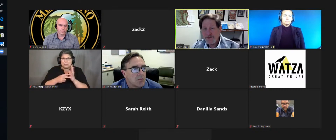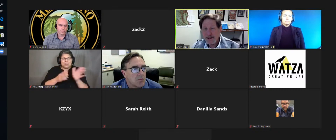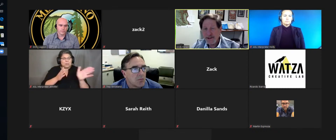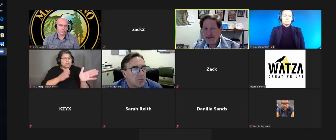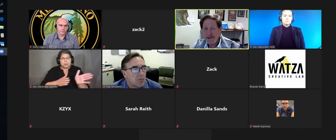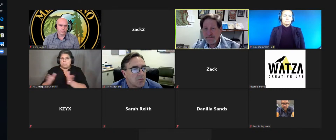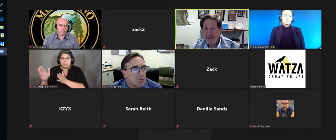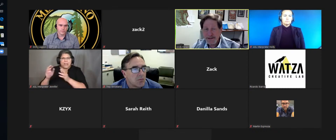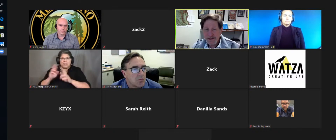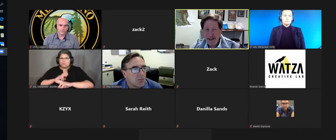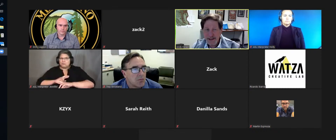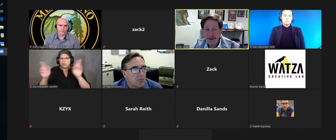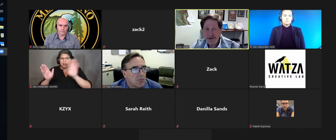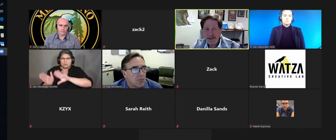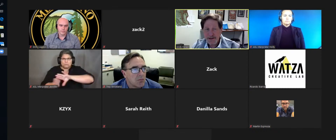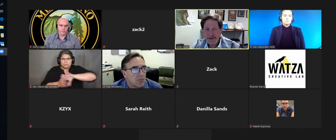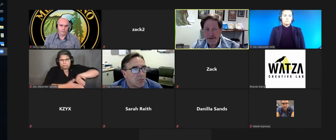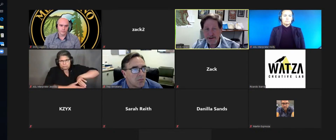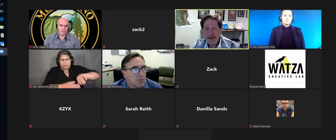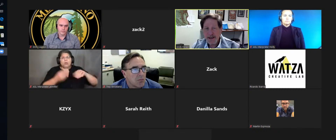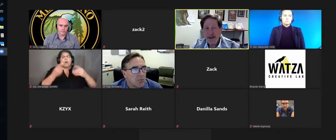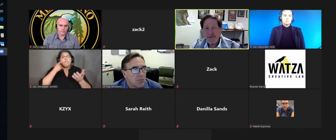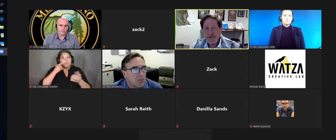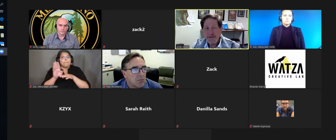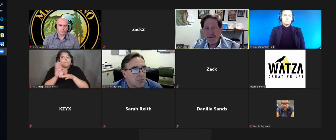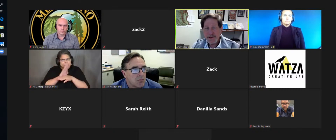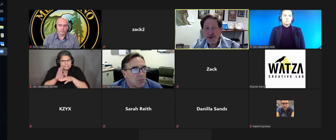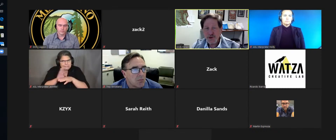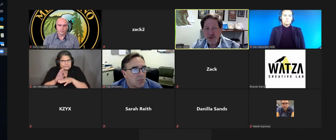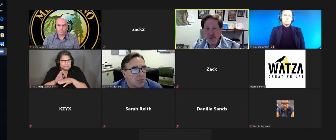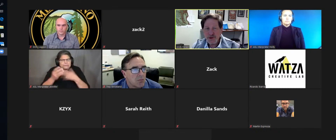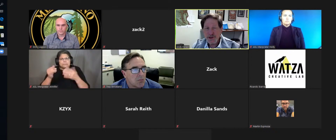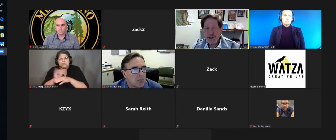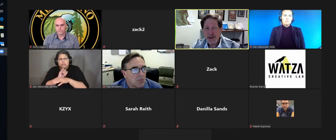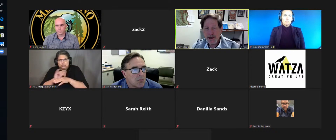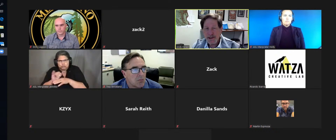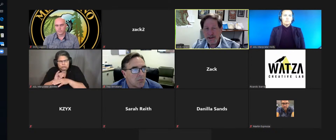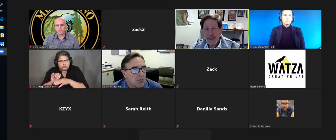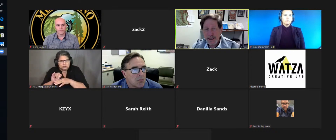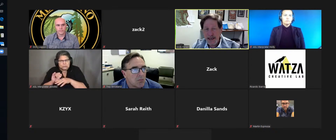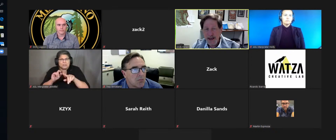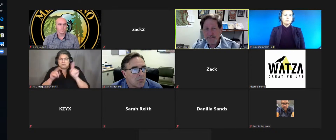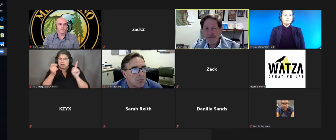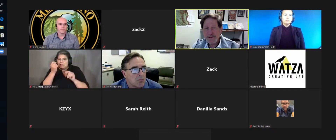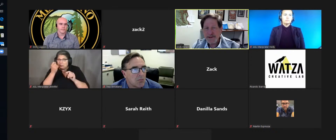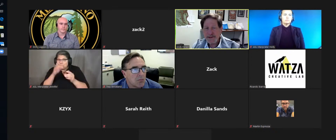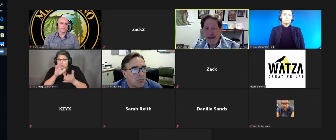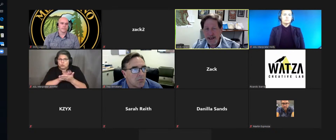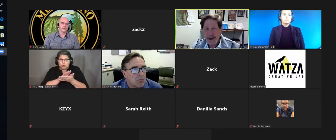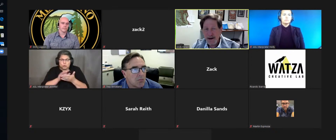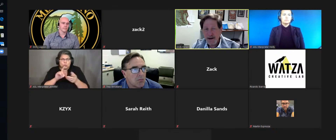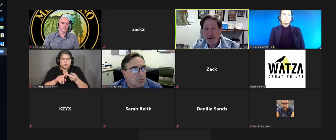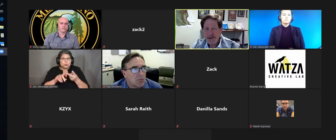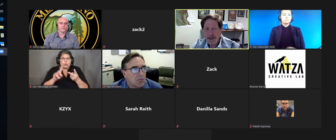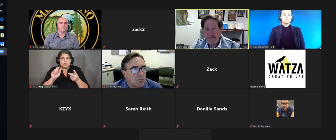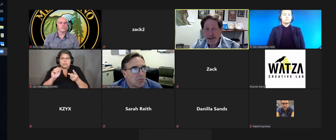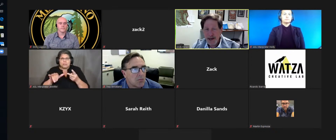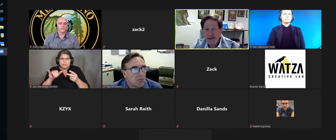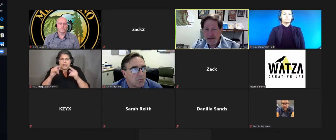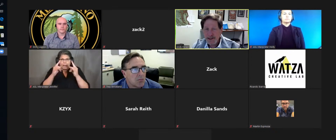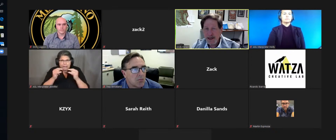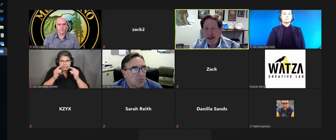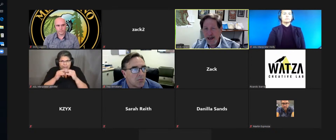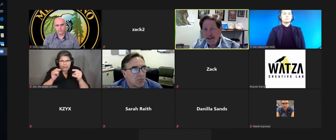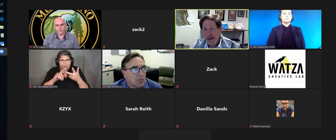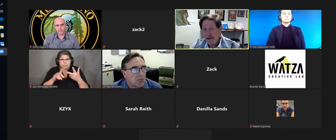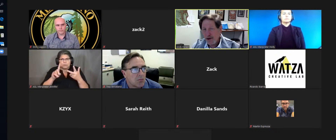that's for industry and business sectors. Remember that schools, day camps, daycare are separate